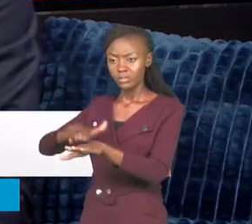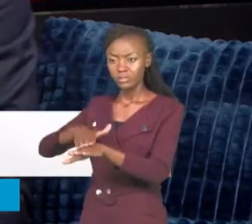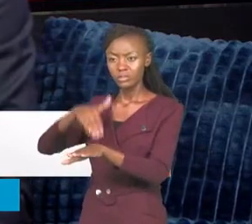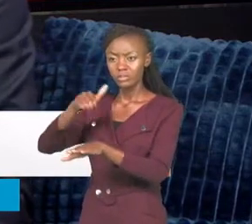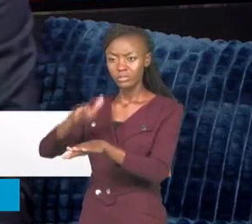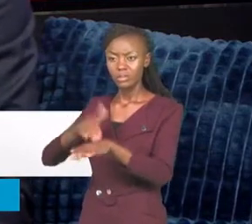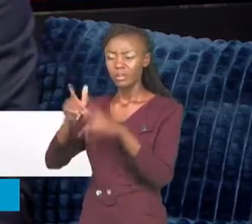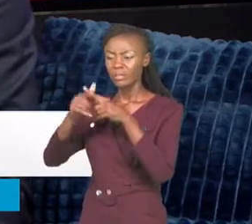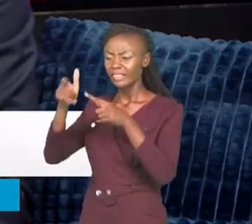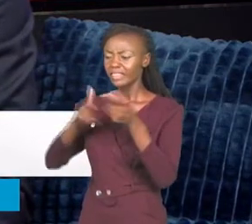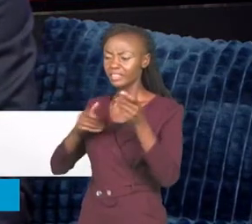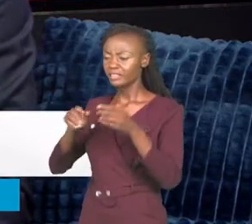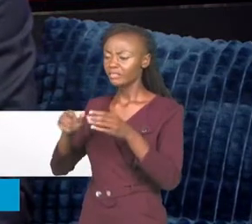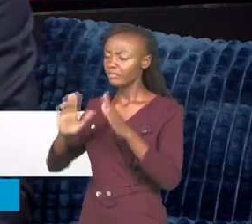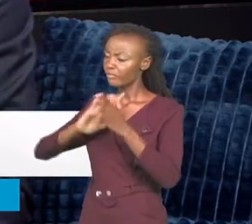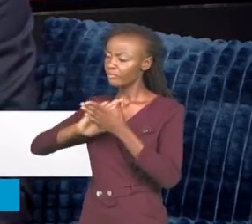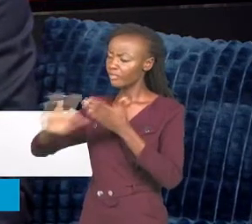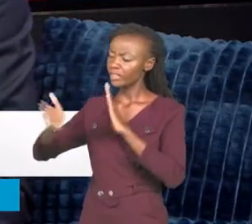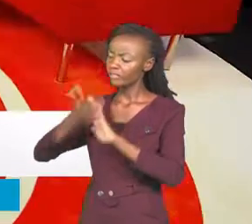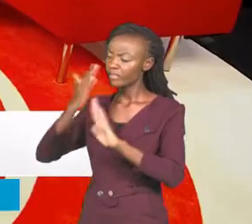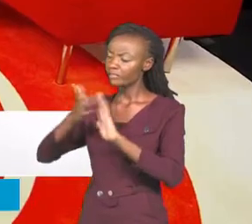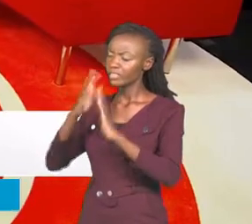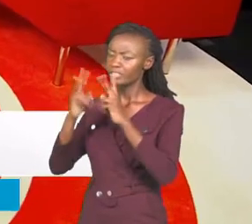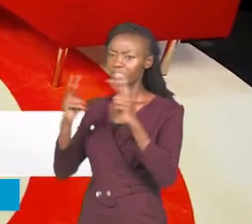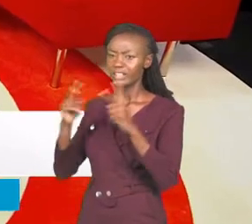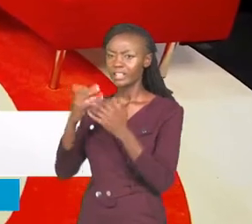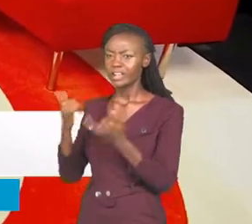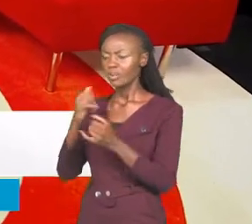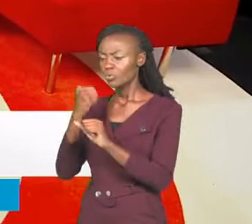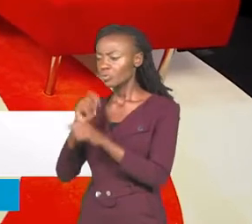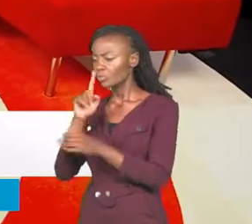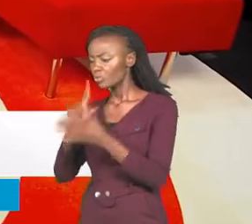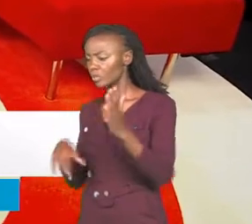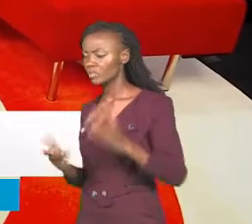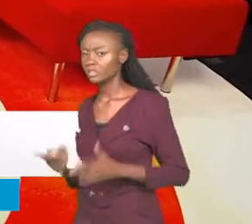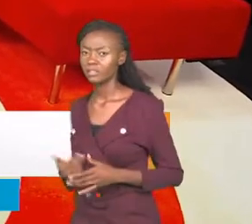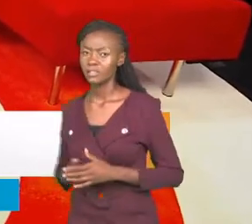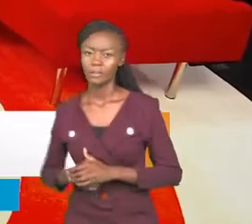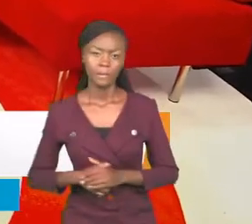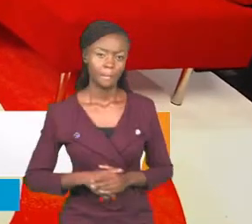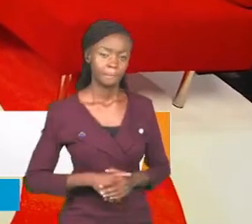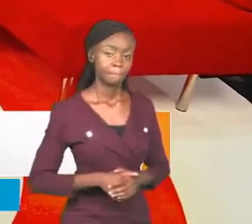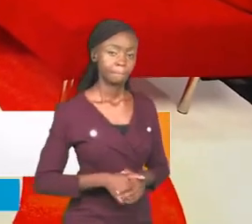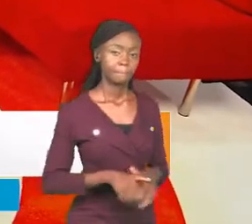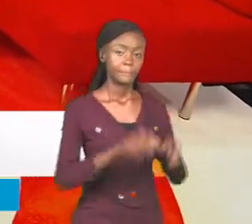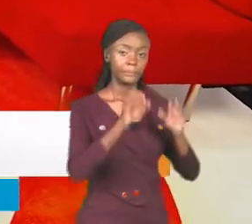out. Mm. Agree. And I want